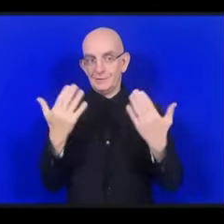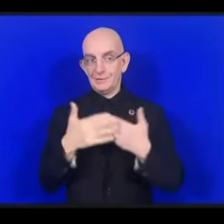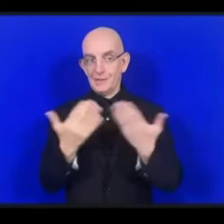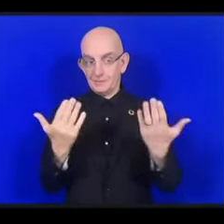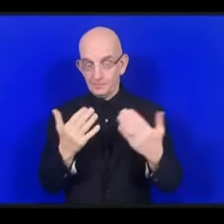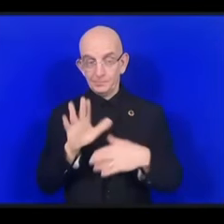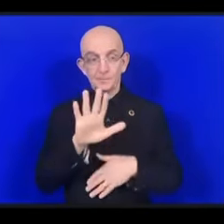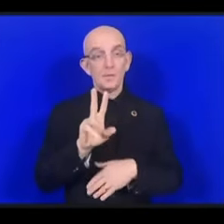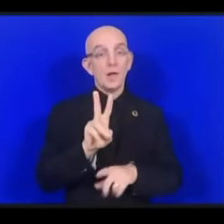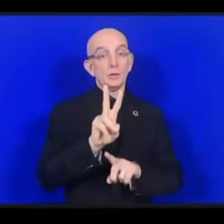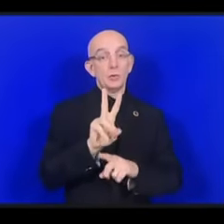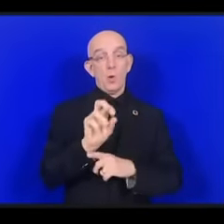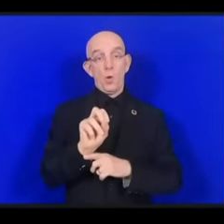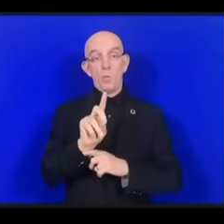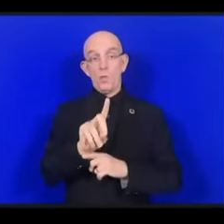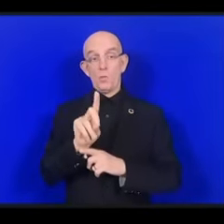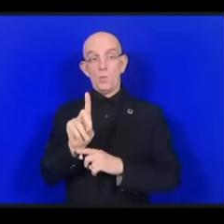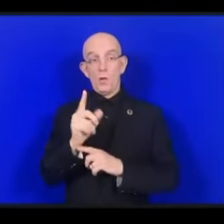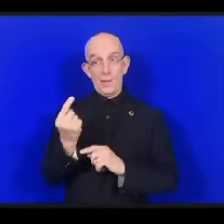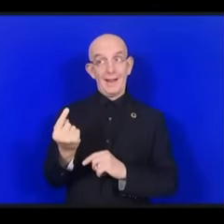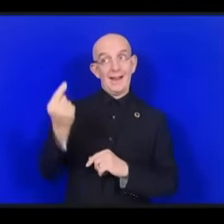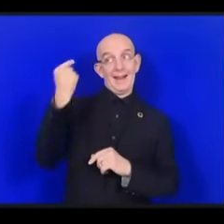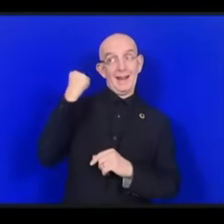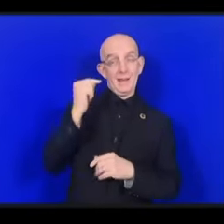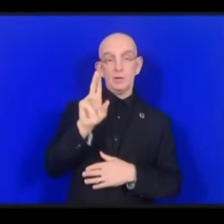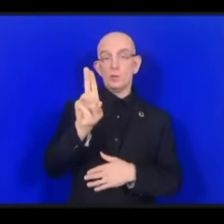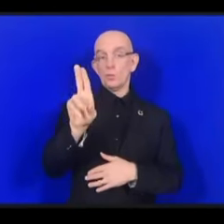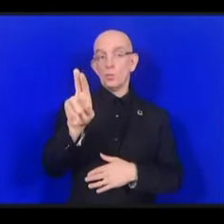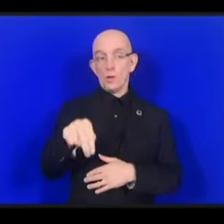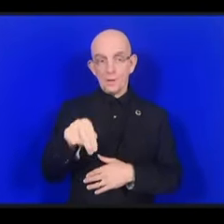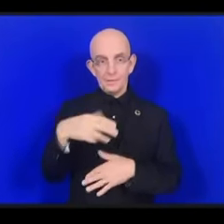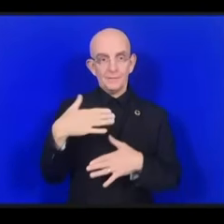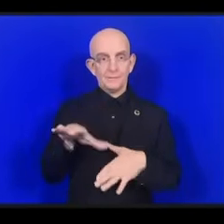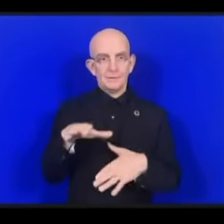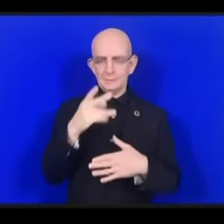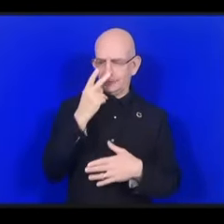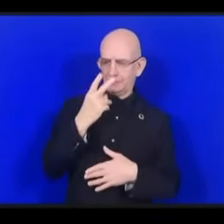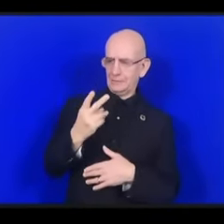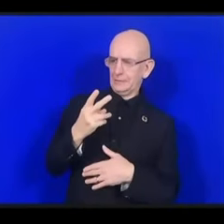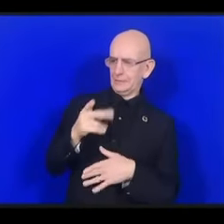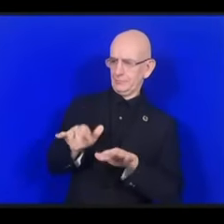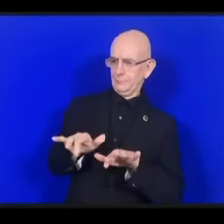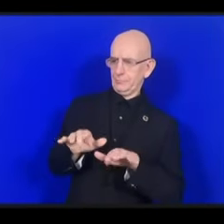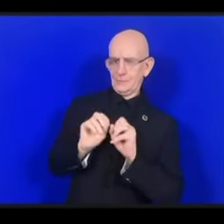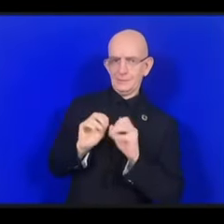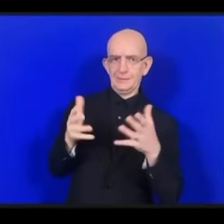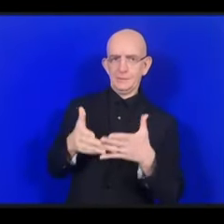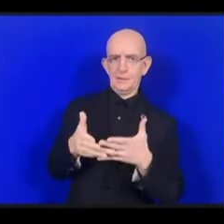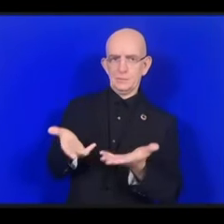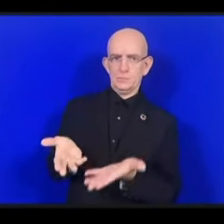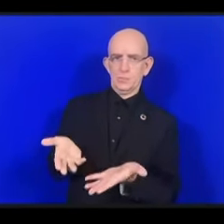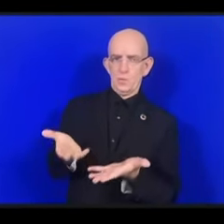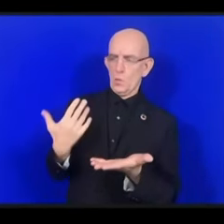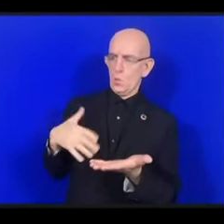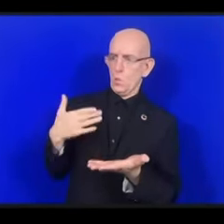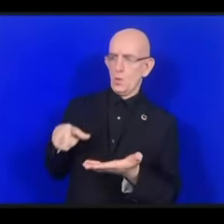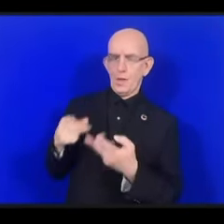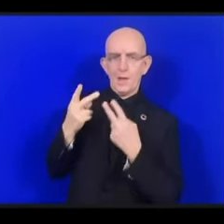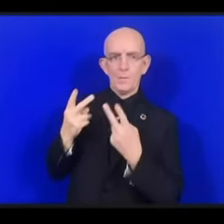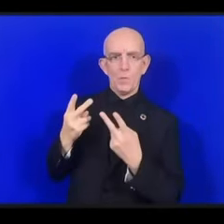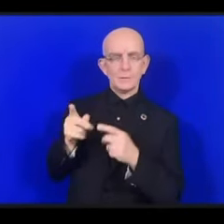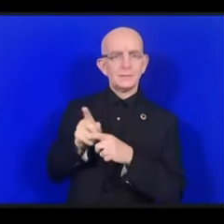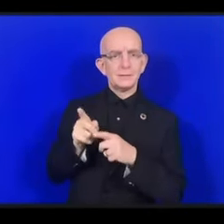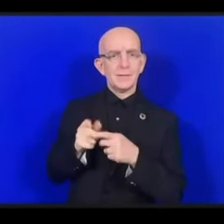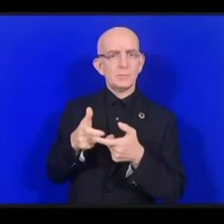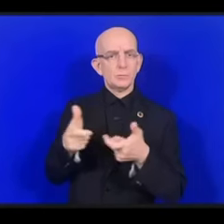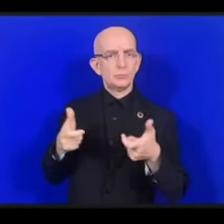rights, allowing people to exercise their right of freedom of